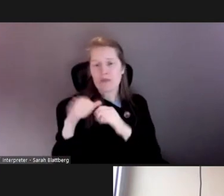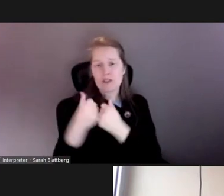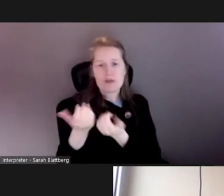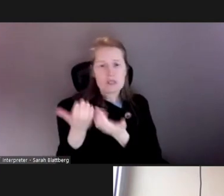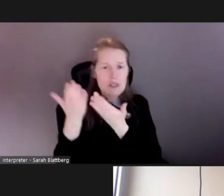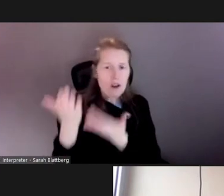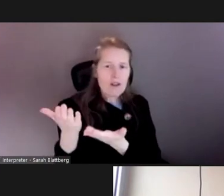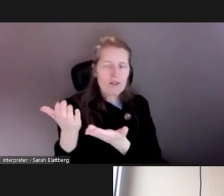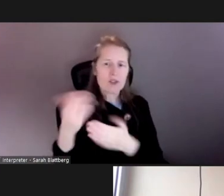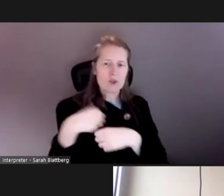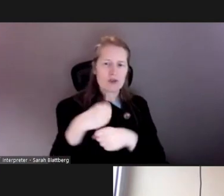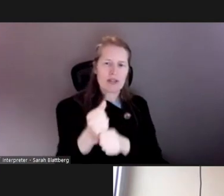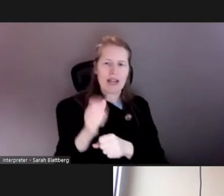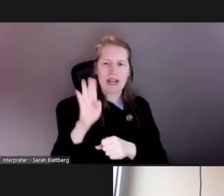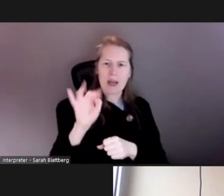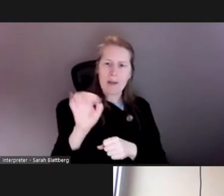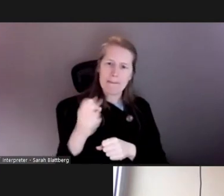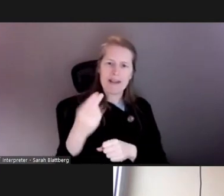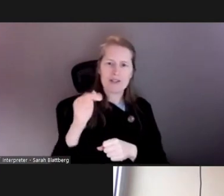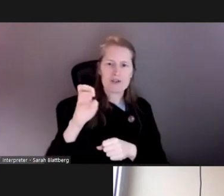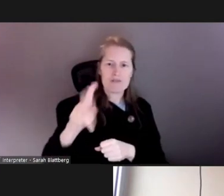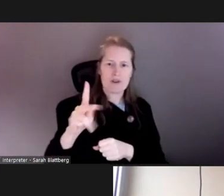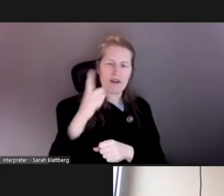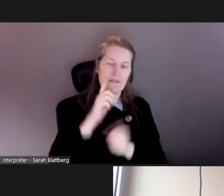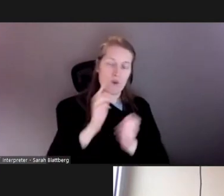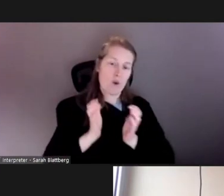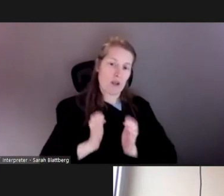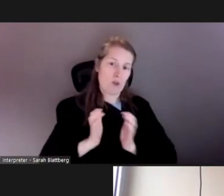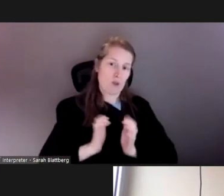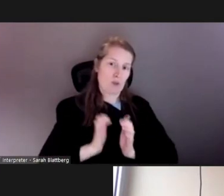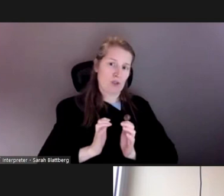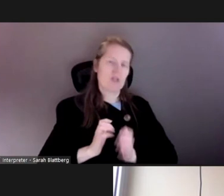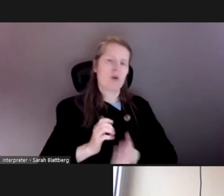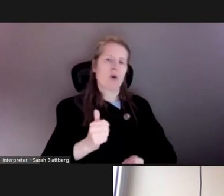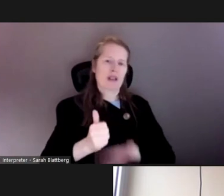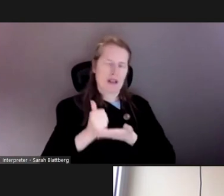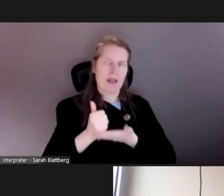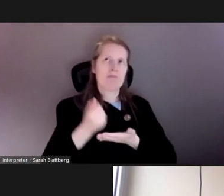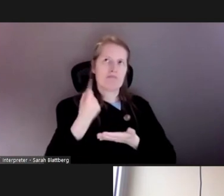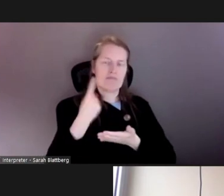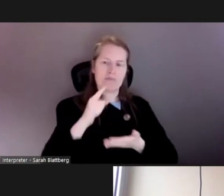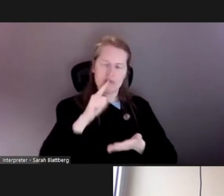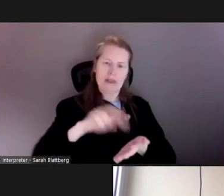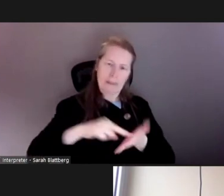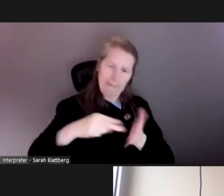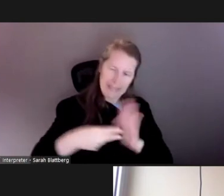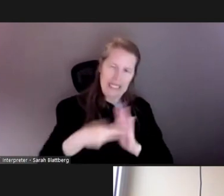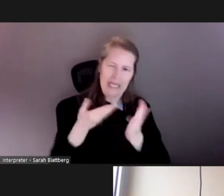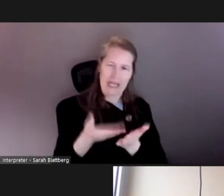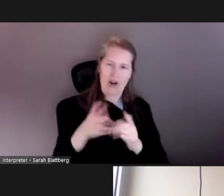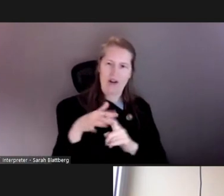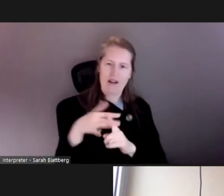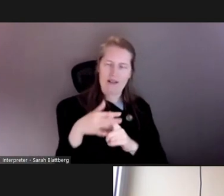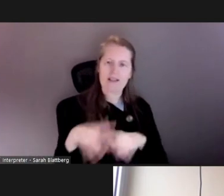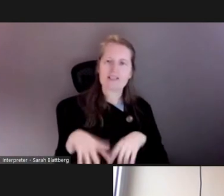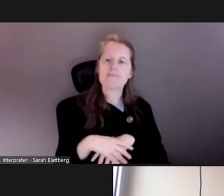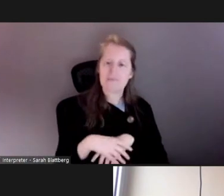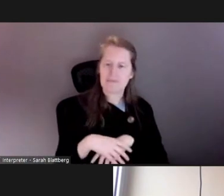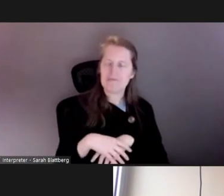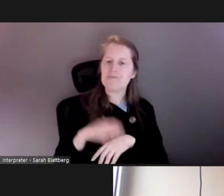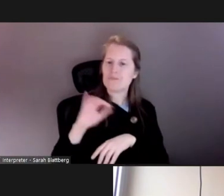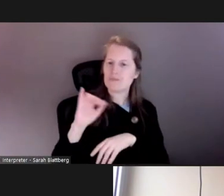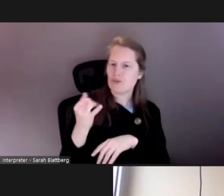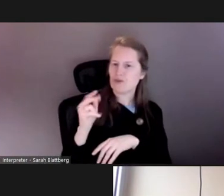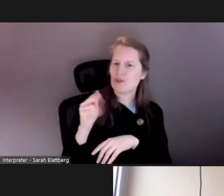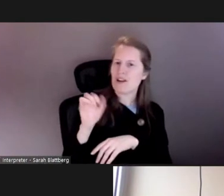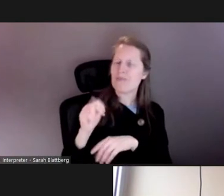that benchmark, right, for consumers to look to so that there's meaning and context around the information? Great. Thank you. Thank you, Ed, and thank you for